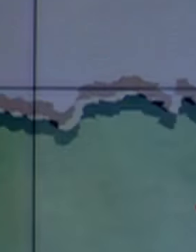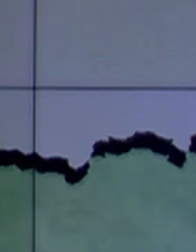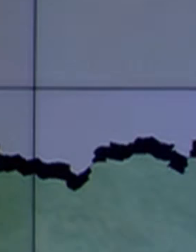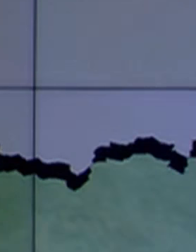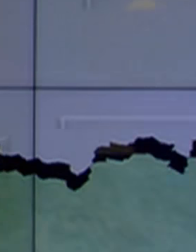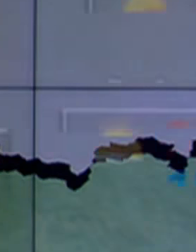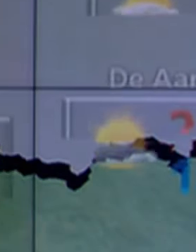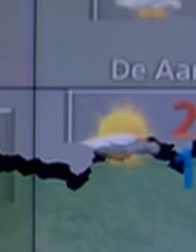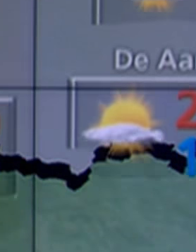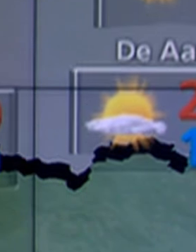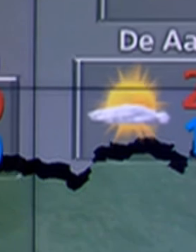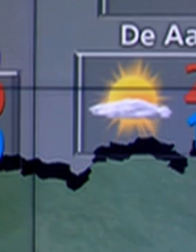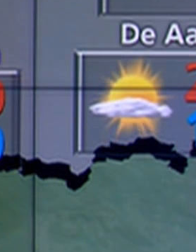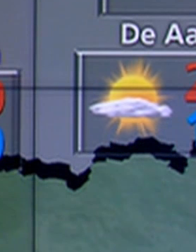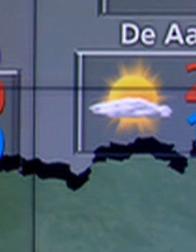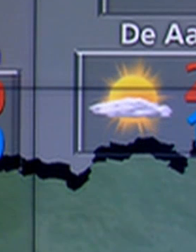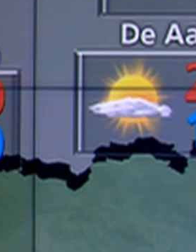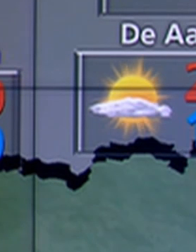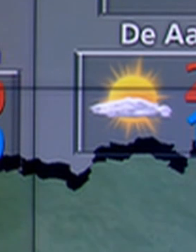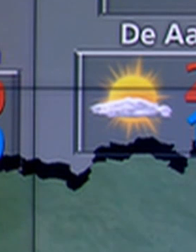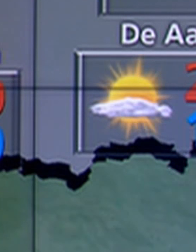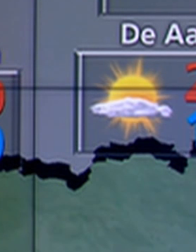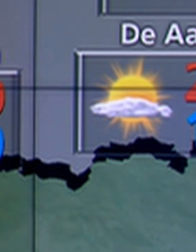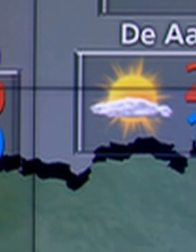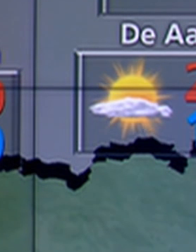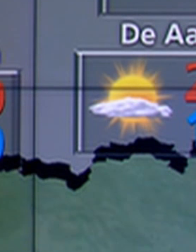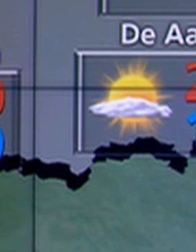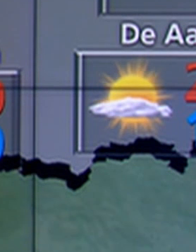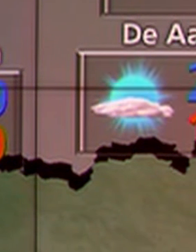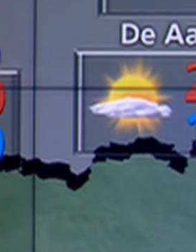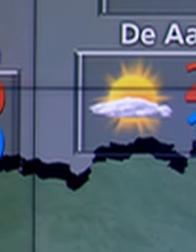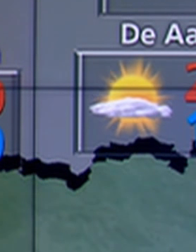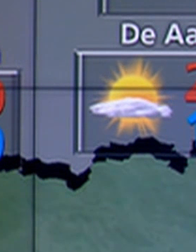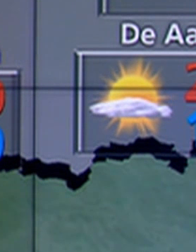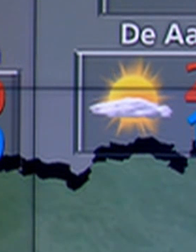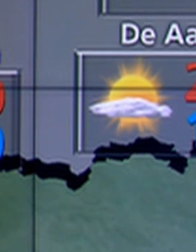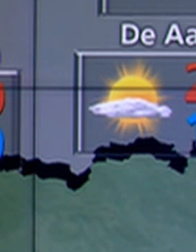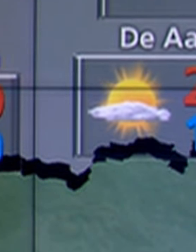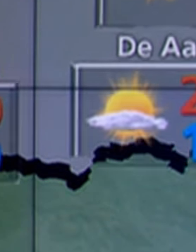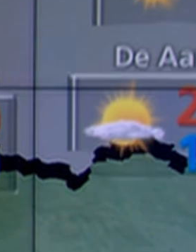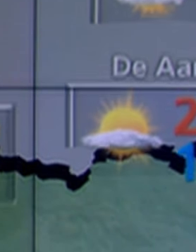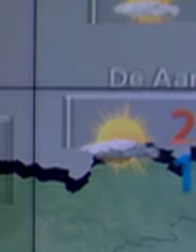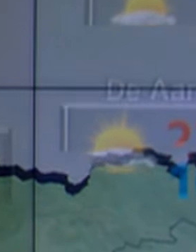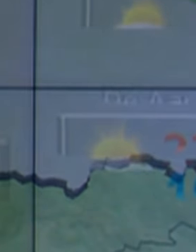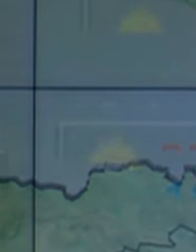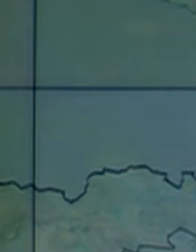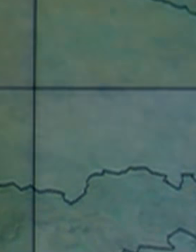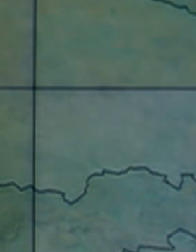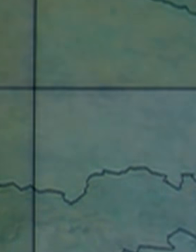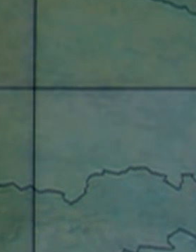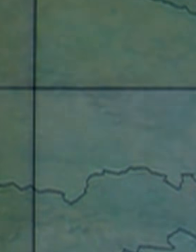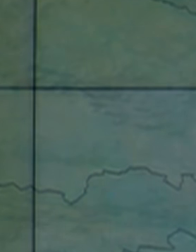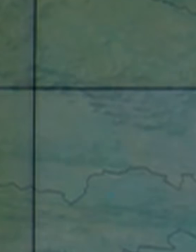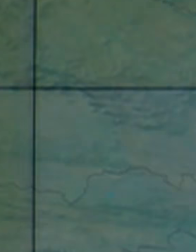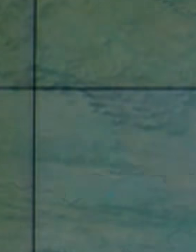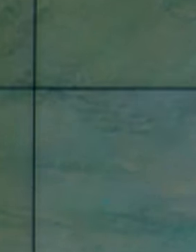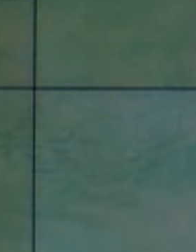lebelela gona go la Northern Cape go la go sasa re lebelela Kurumane 22 Kimberley 20 Springbok go tlabe go fiša ka